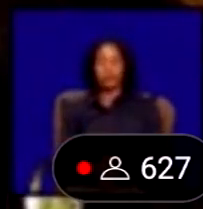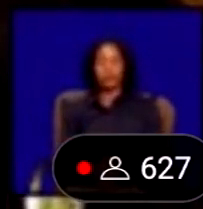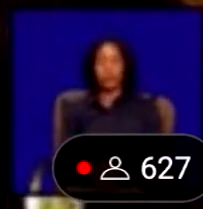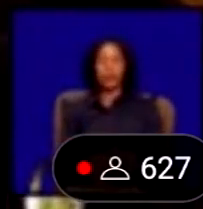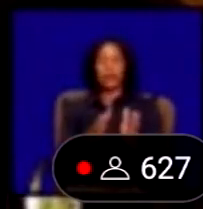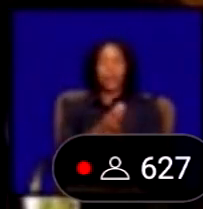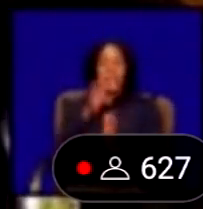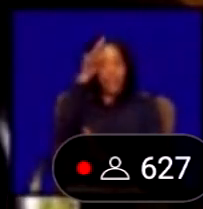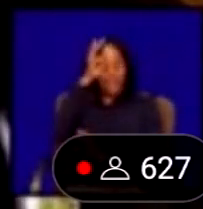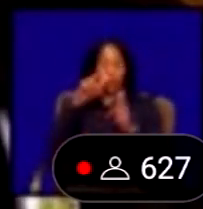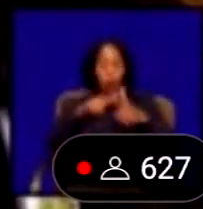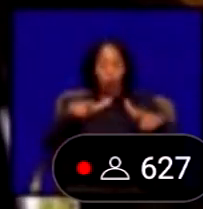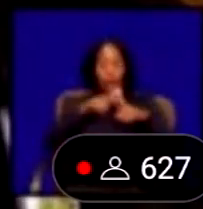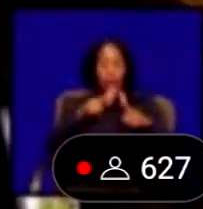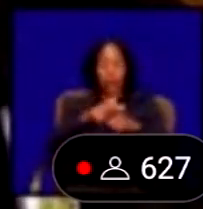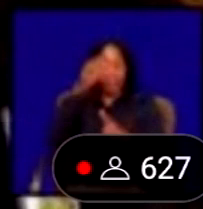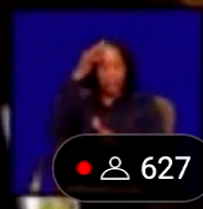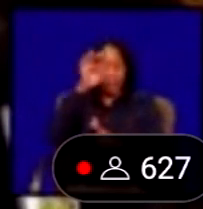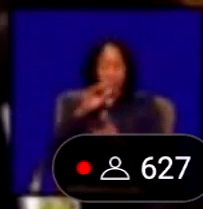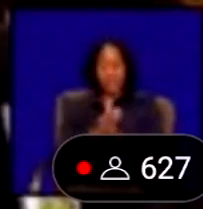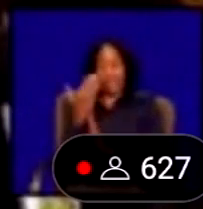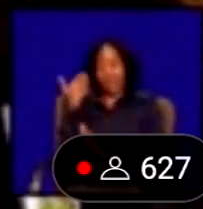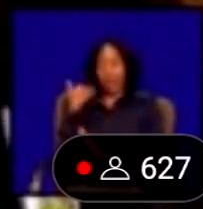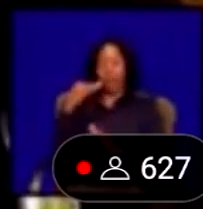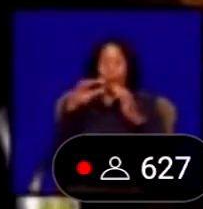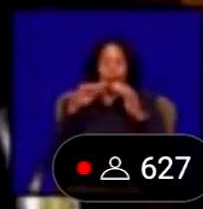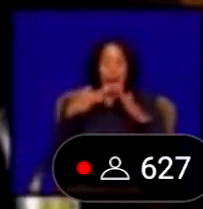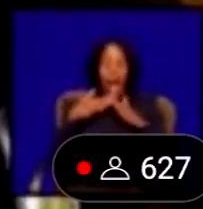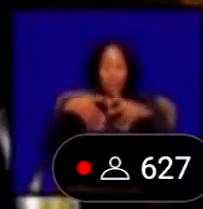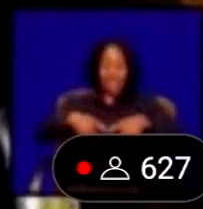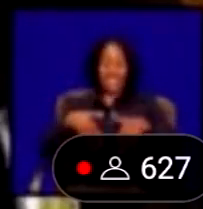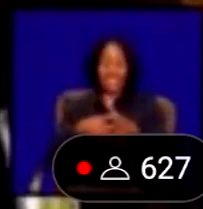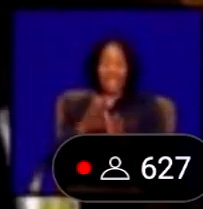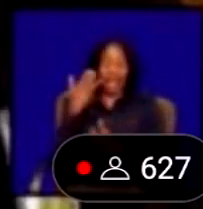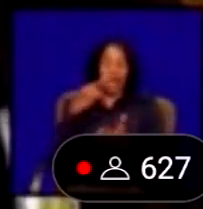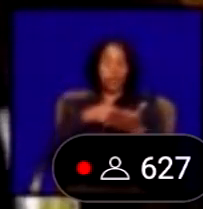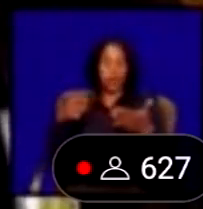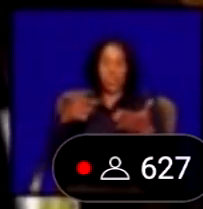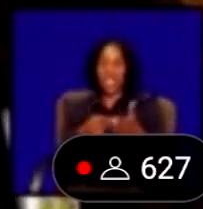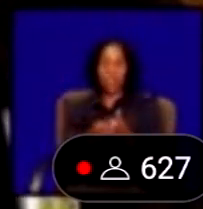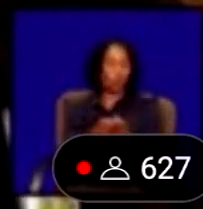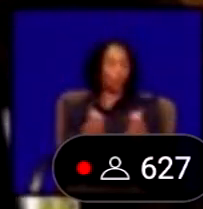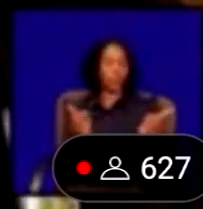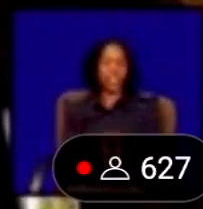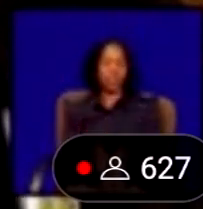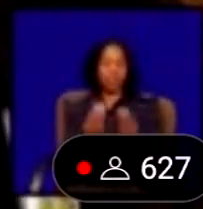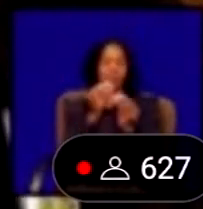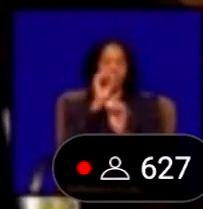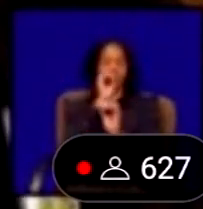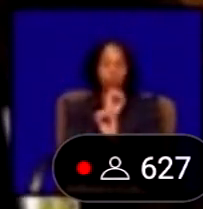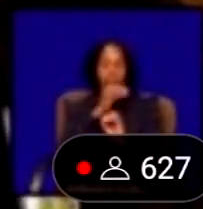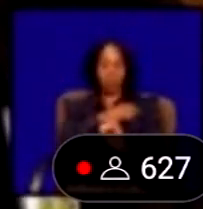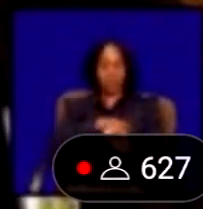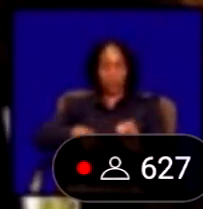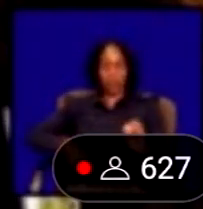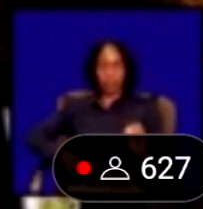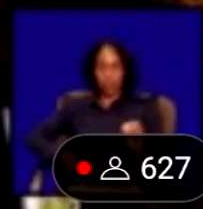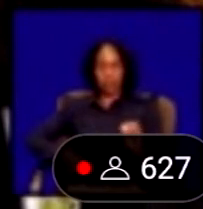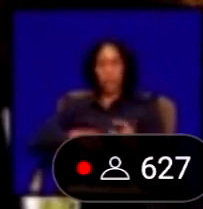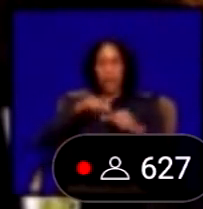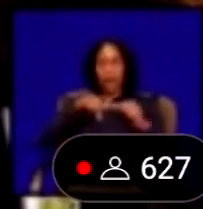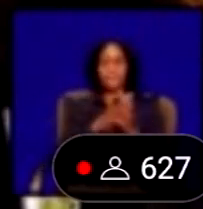his address to this House last week. He offered no solution about the need